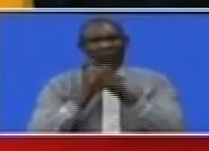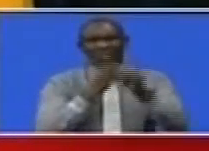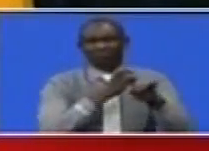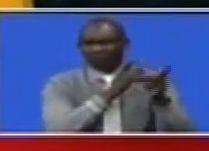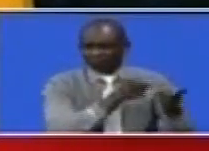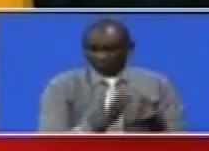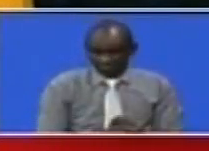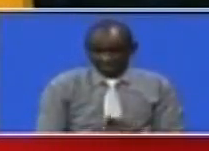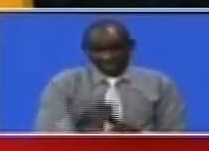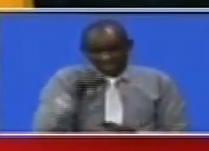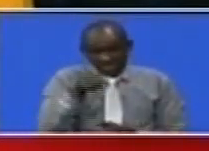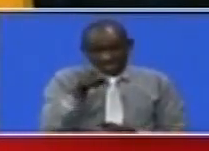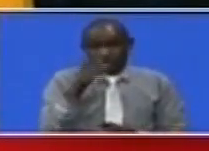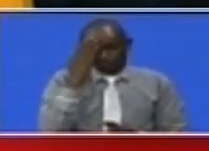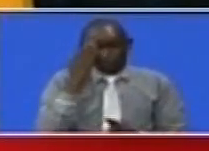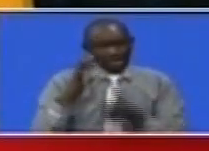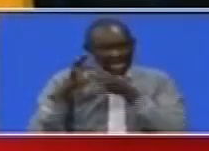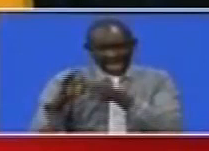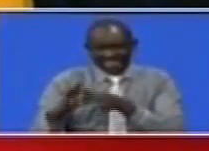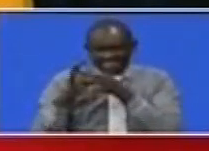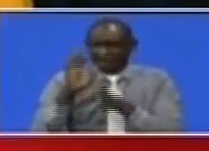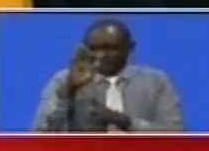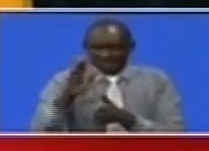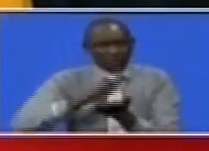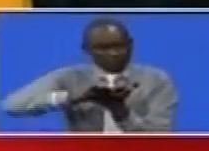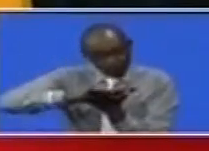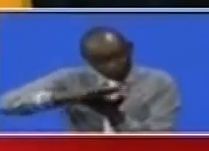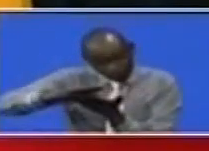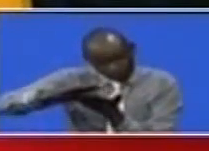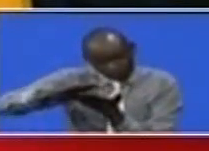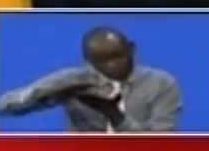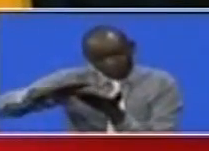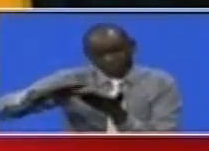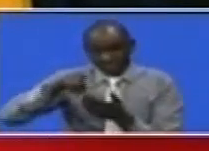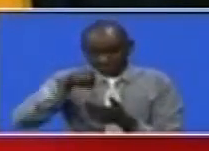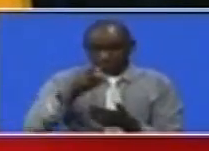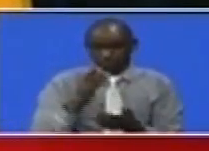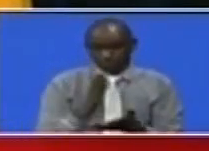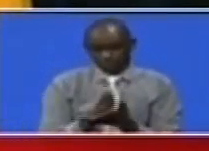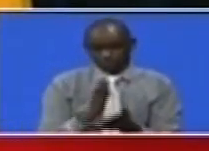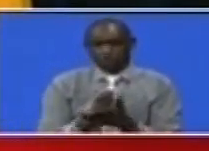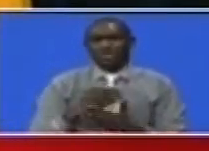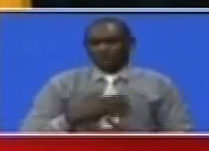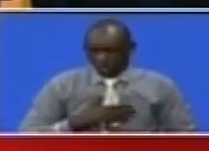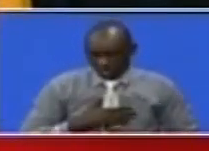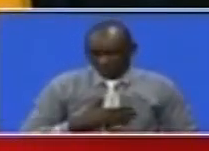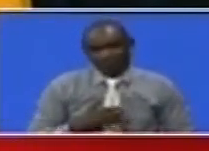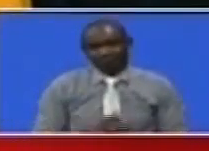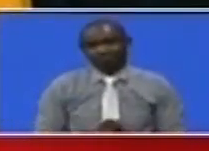are known for a culture of conservation which does you honor.